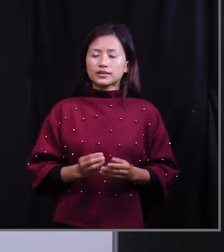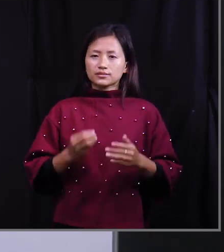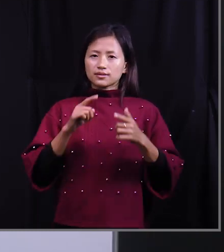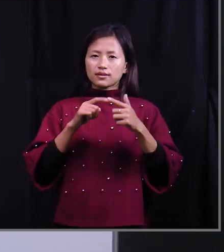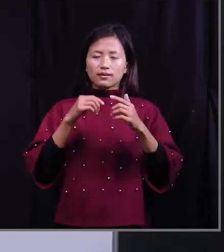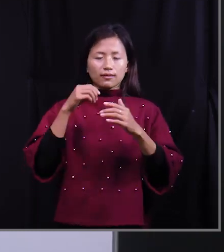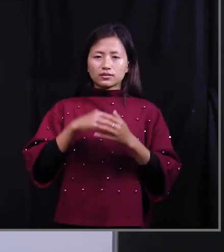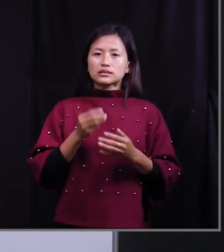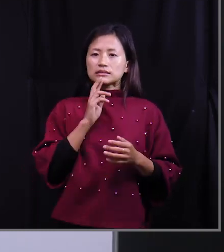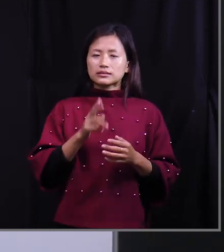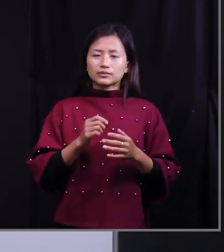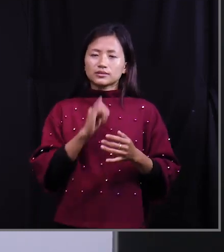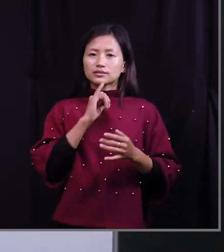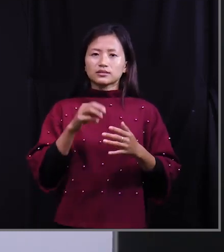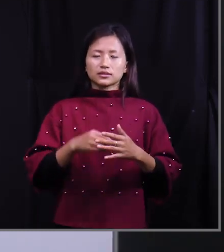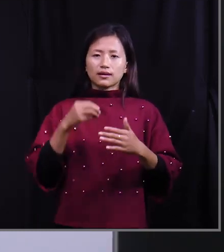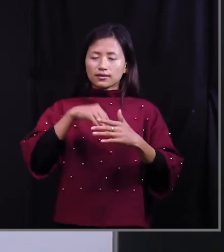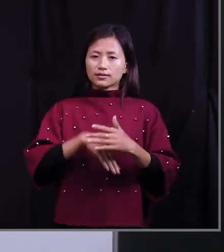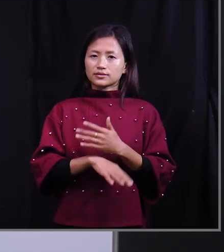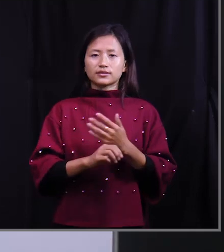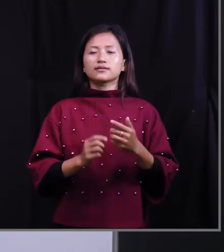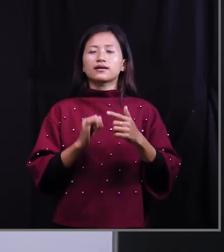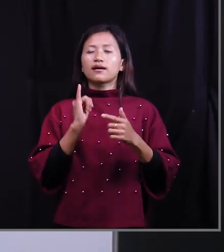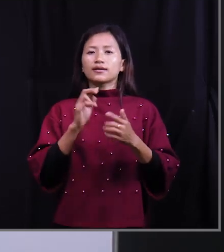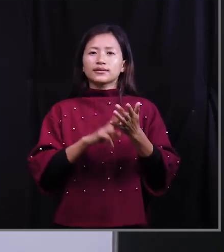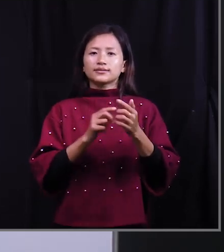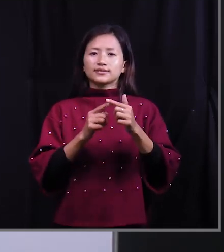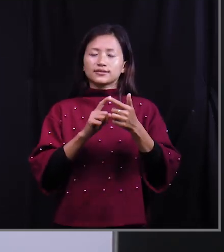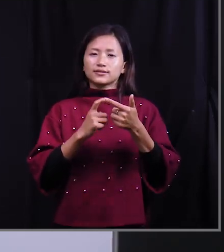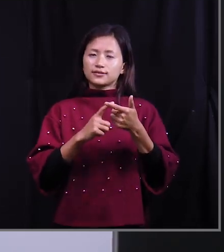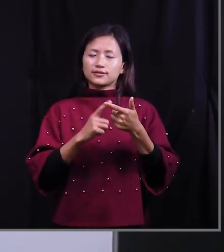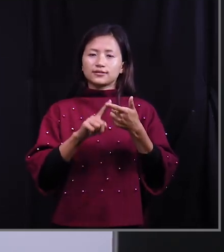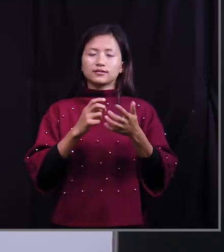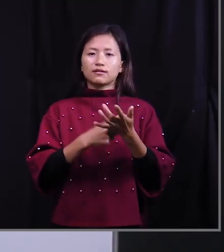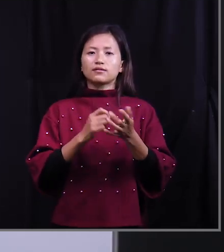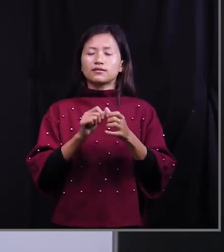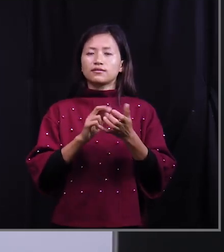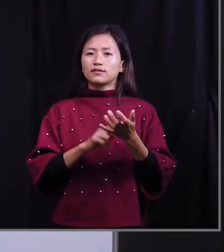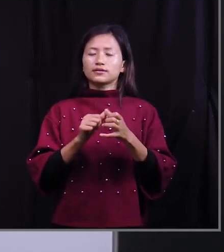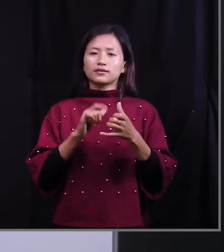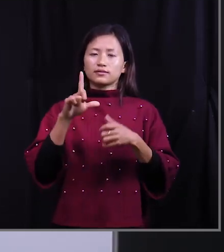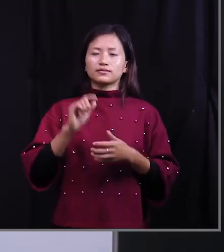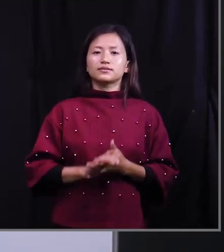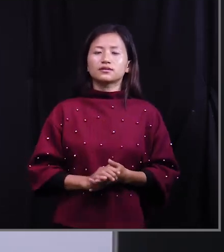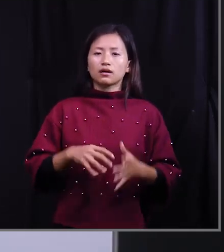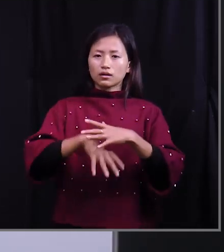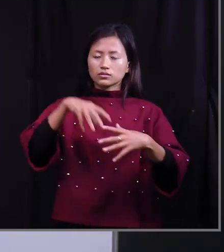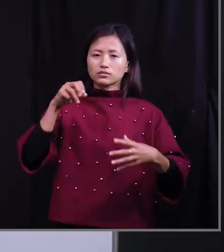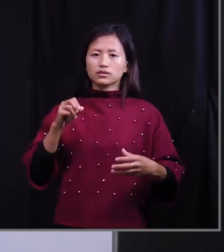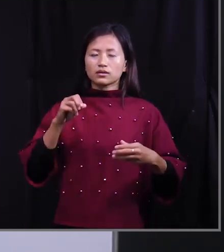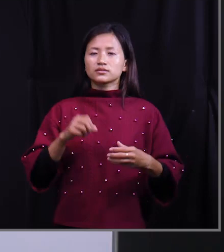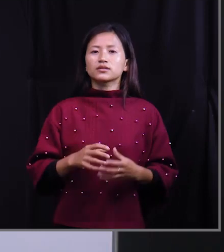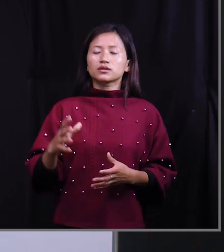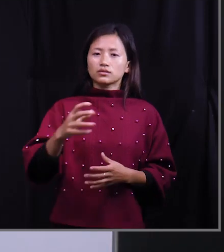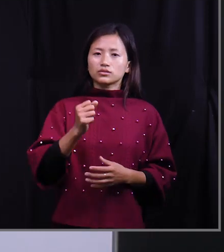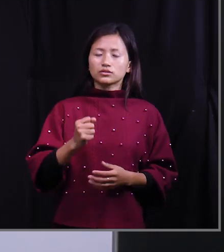to business, which means it is within the control of the business, and opportunities and threats are outside the